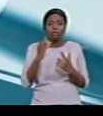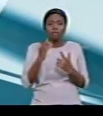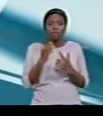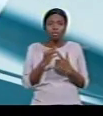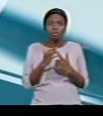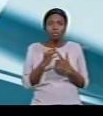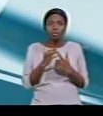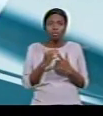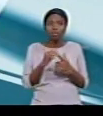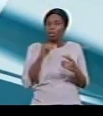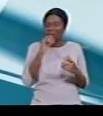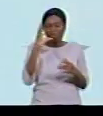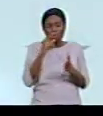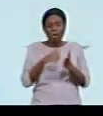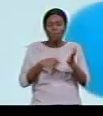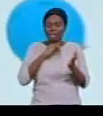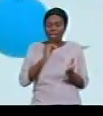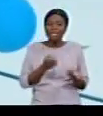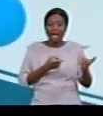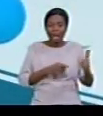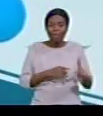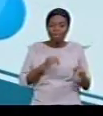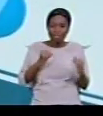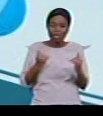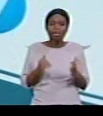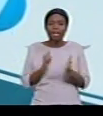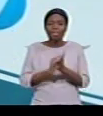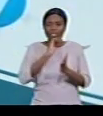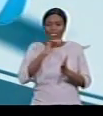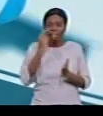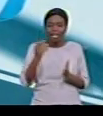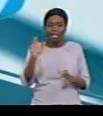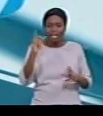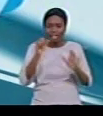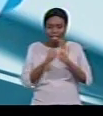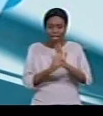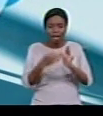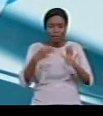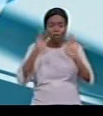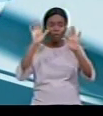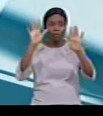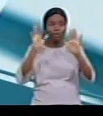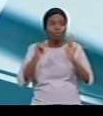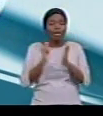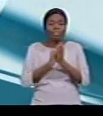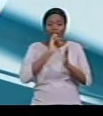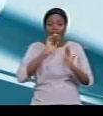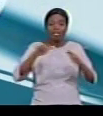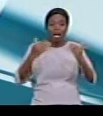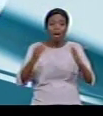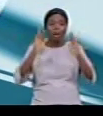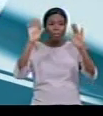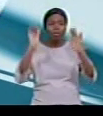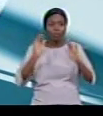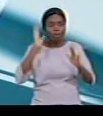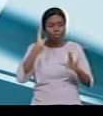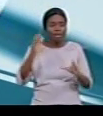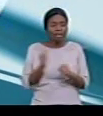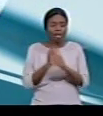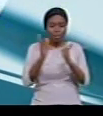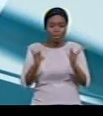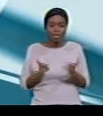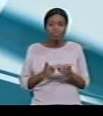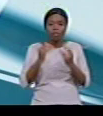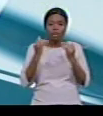Don't mind of what is happening now. That's a sign of miracle. That is how miracle will take place